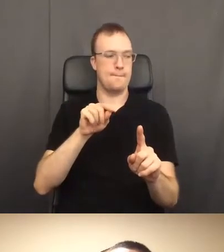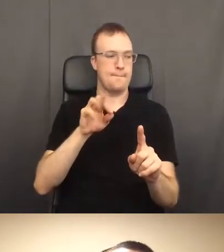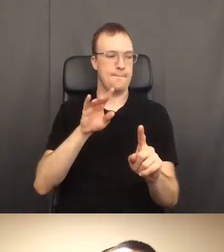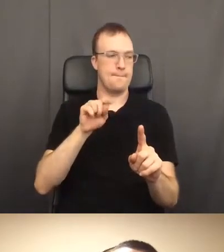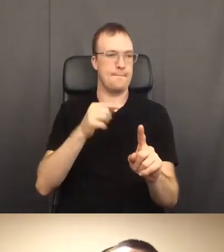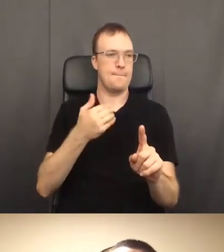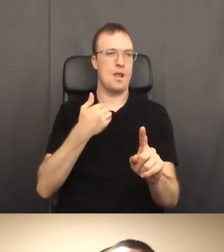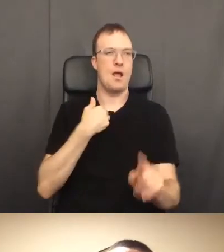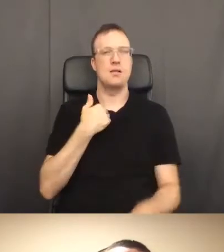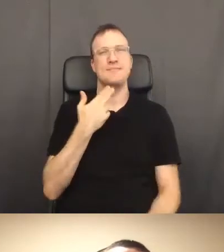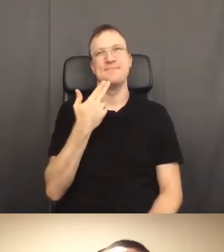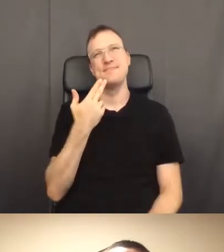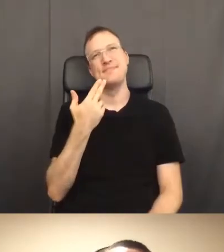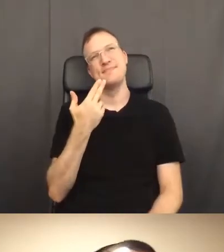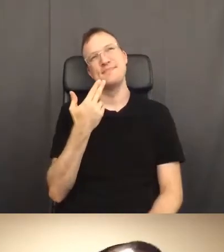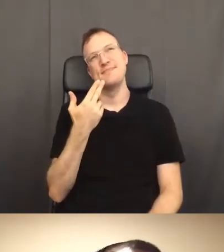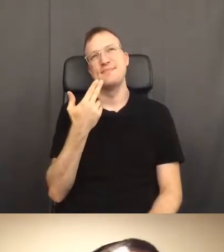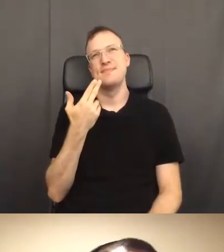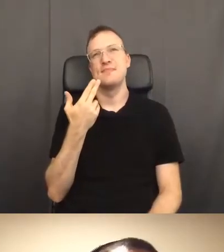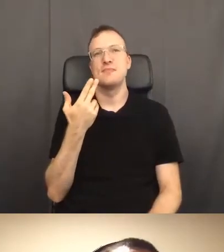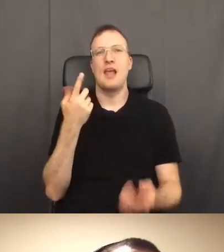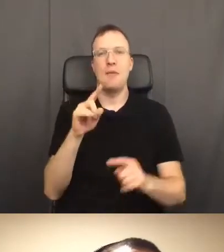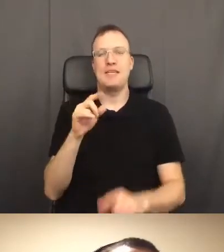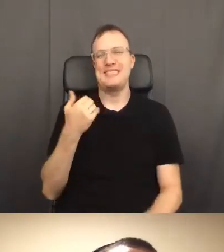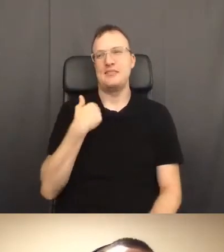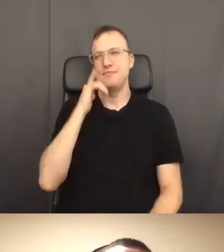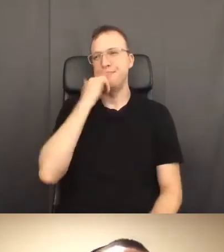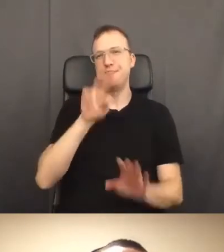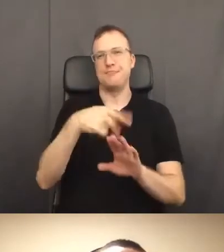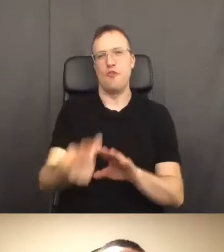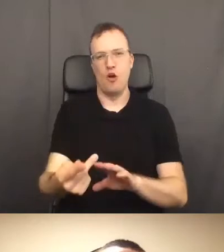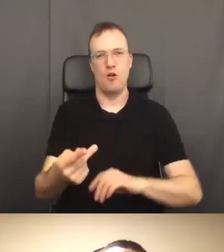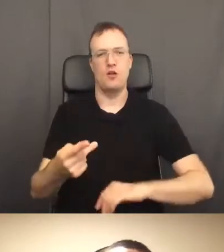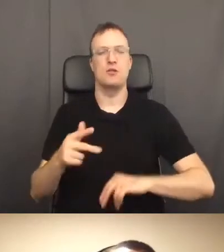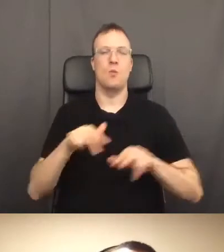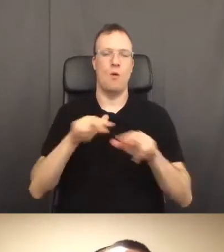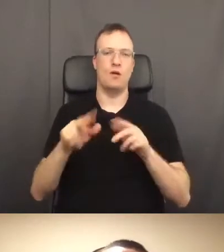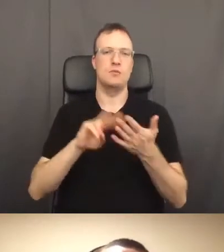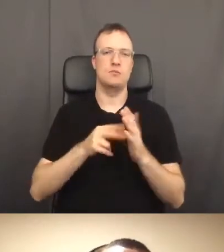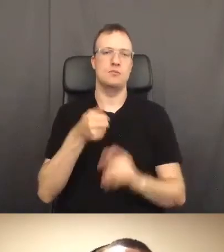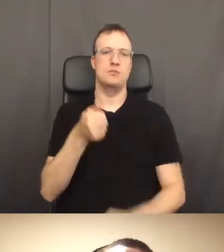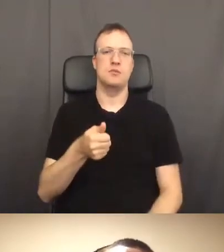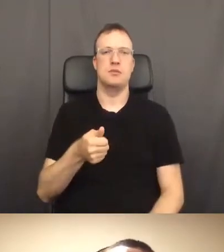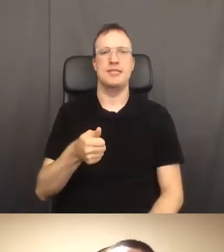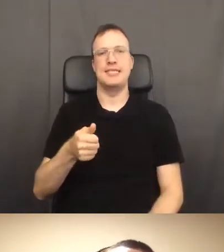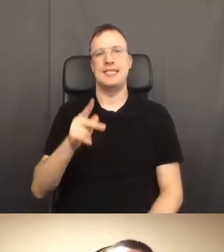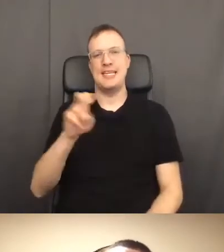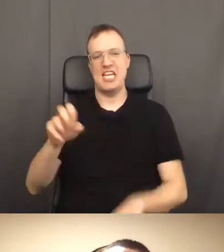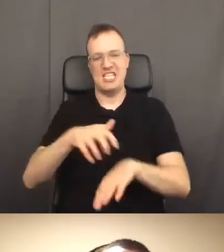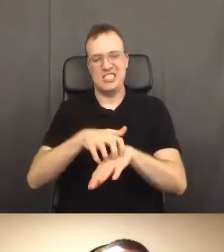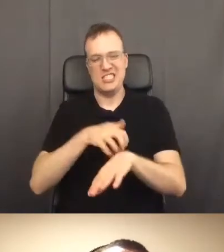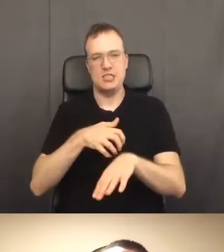a little bit of like he fell at one time by taking a walk, so he scratched his knee, and then